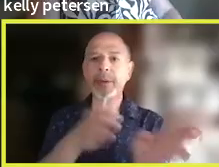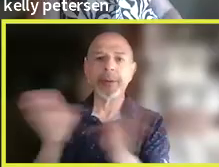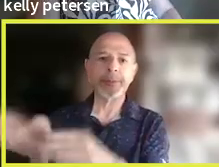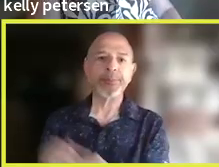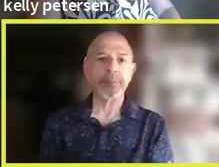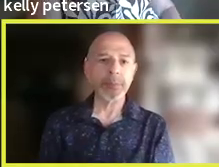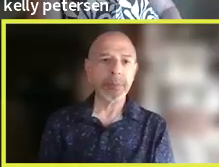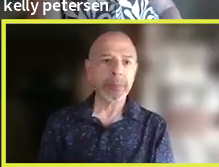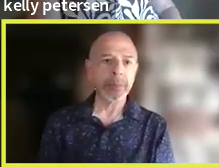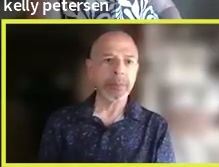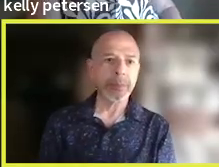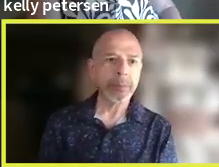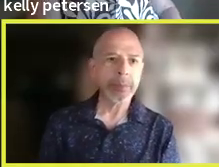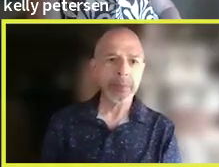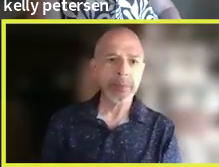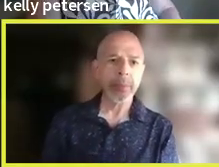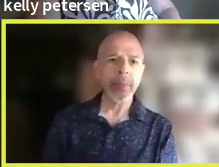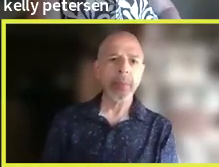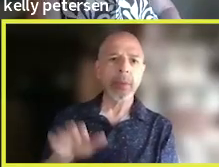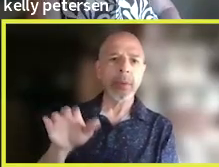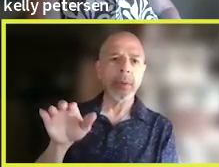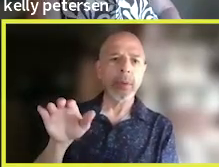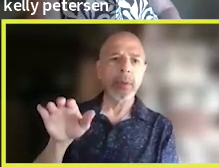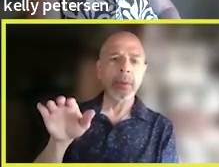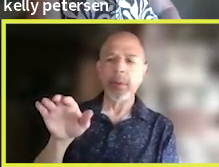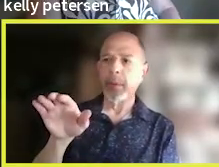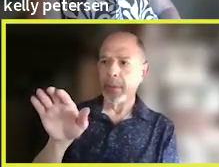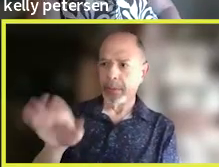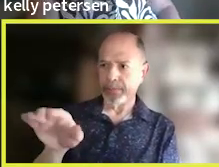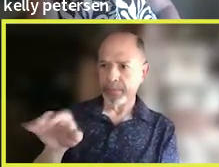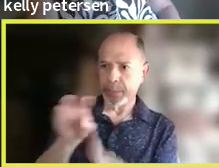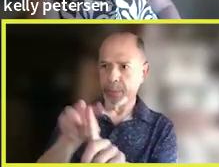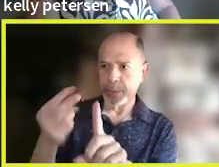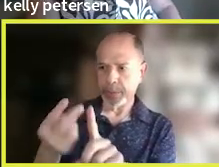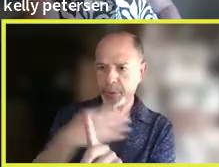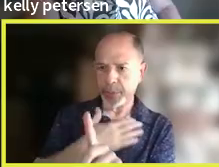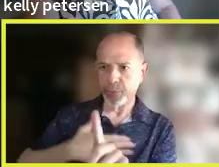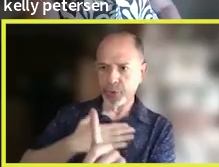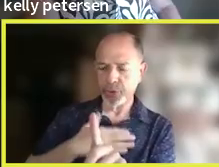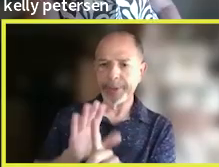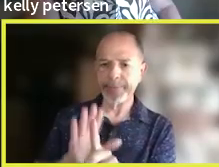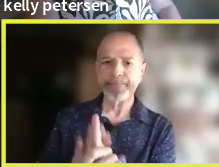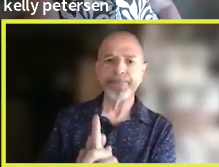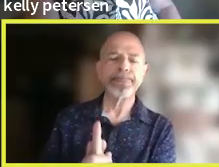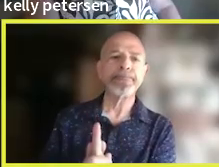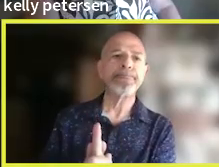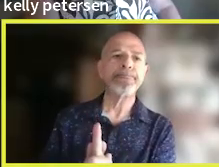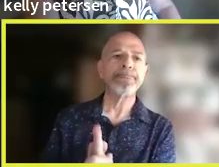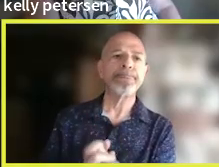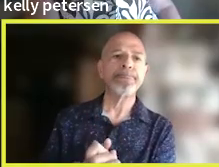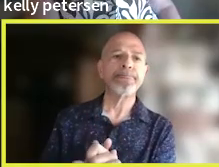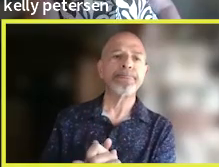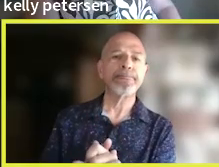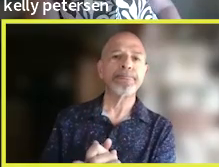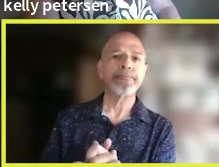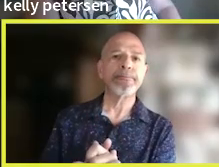you that Dee and I talk about all the time, that so you get some perspective and might appreciate this, and it's not anything that's a conversation. I just wanted to